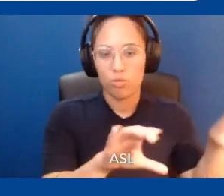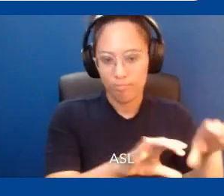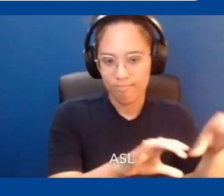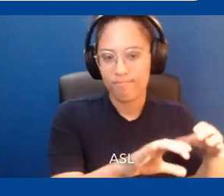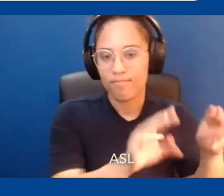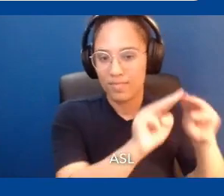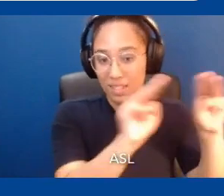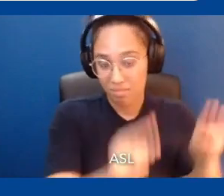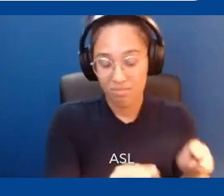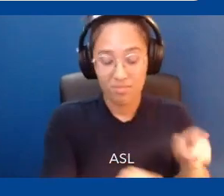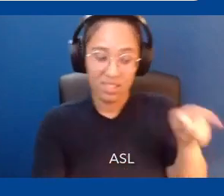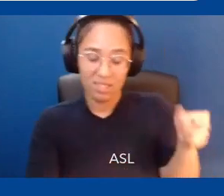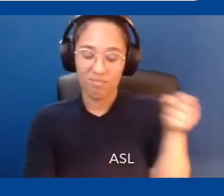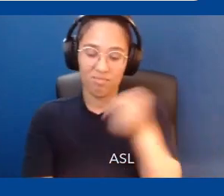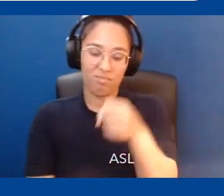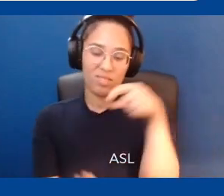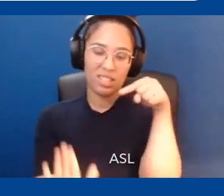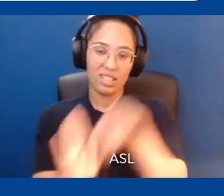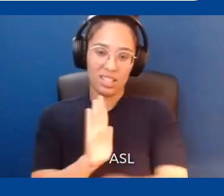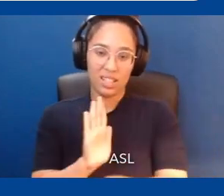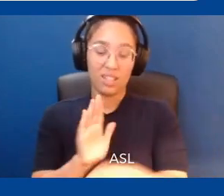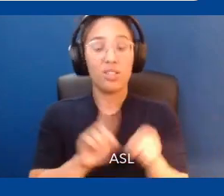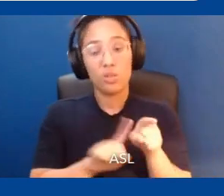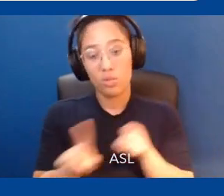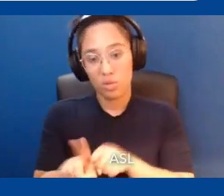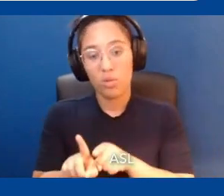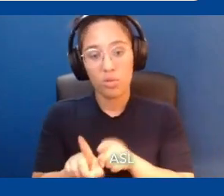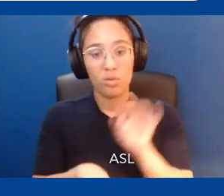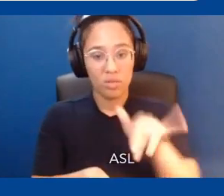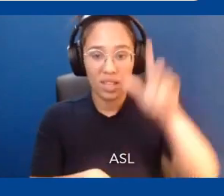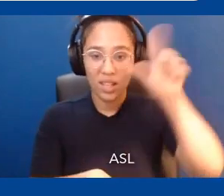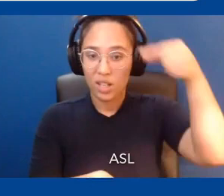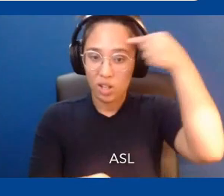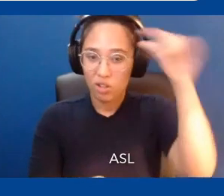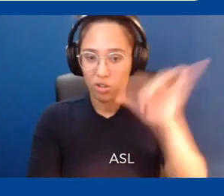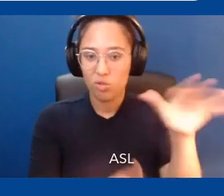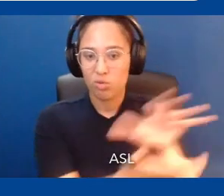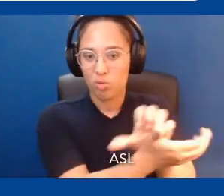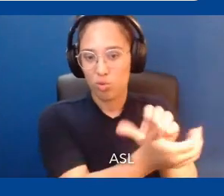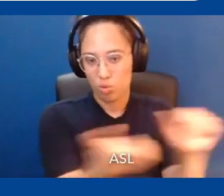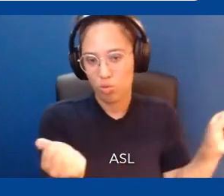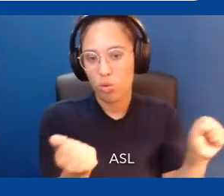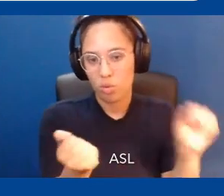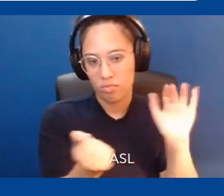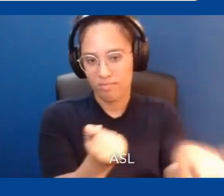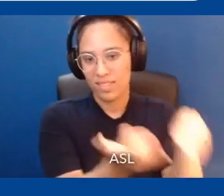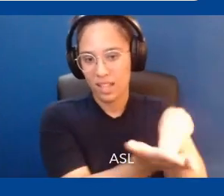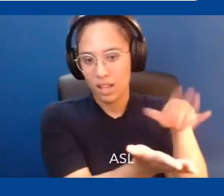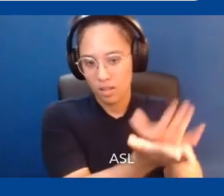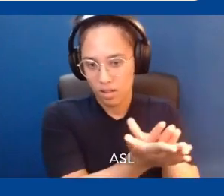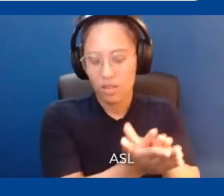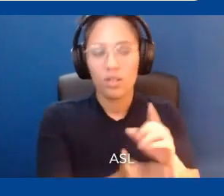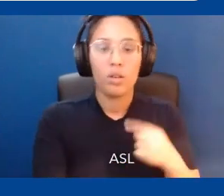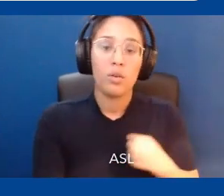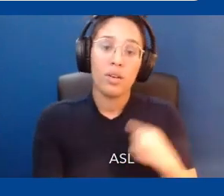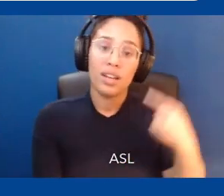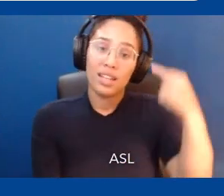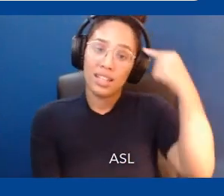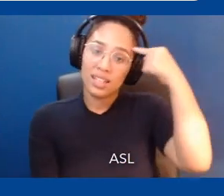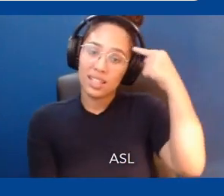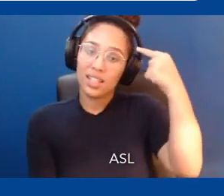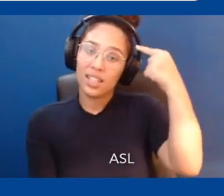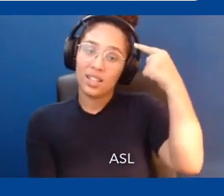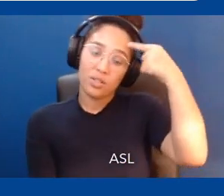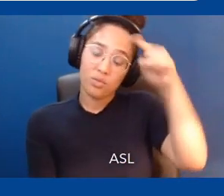but also destroys the archive. So I think for the Papuan, it is very important to maintain the archive